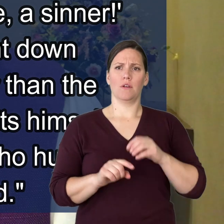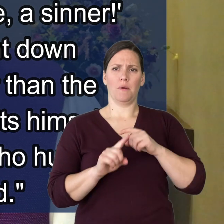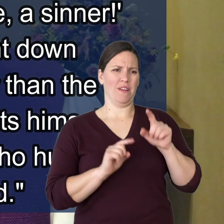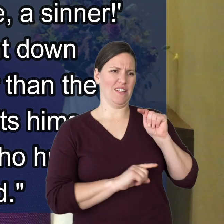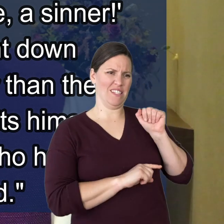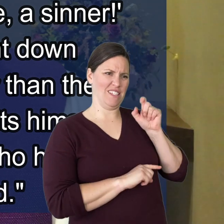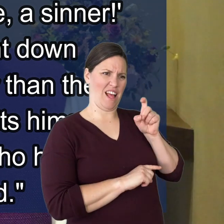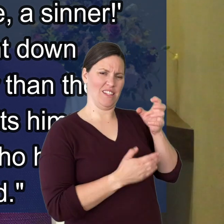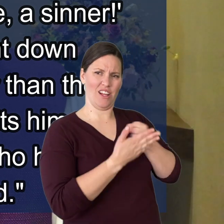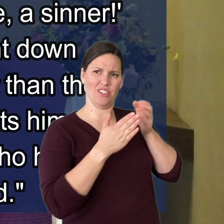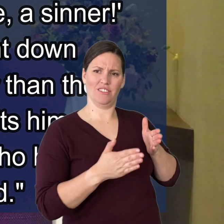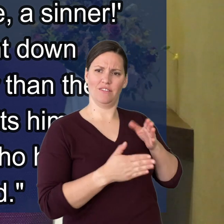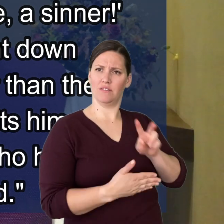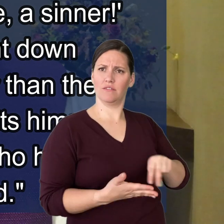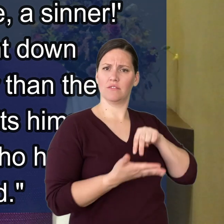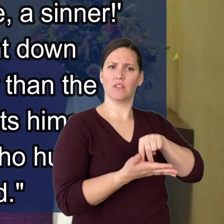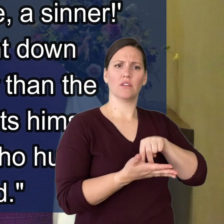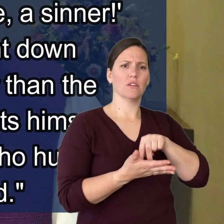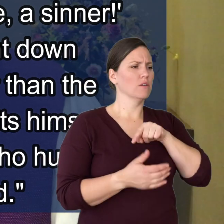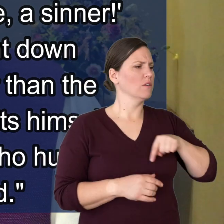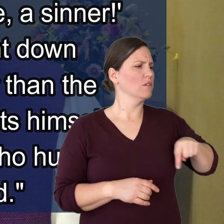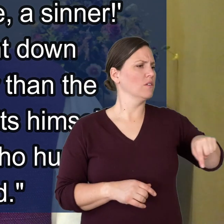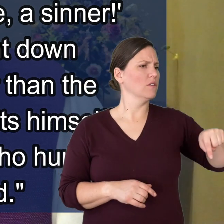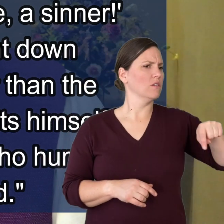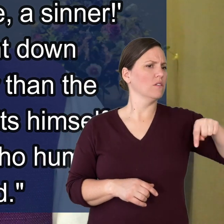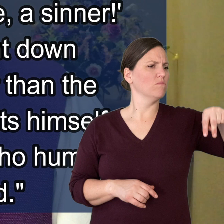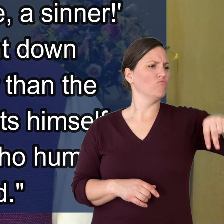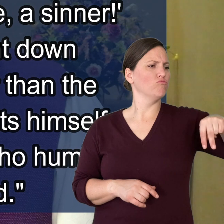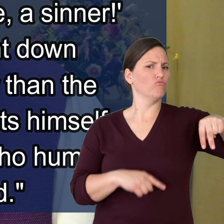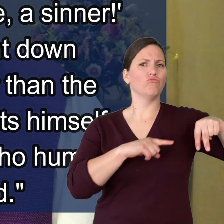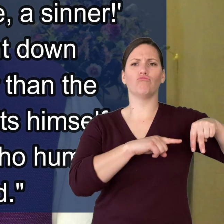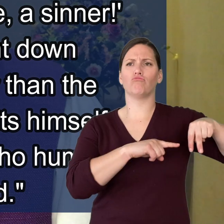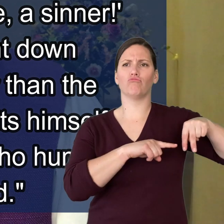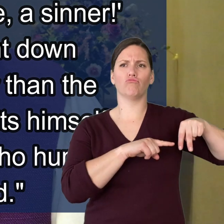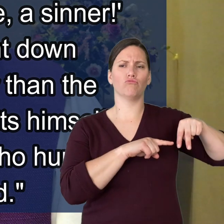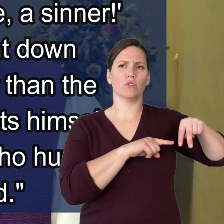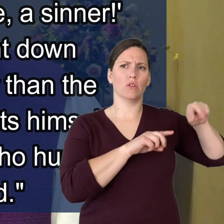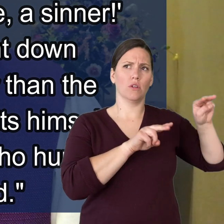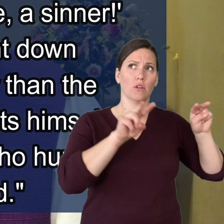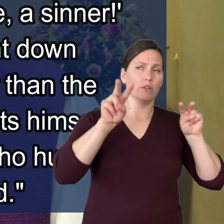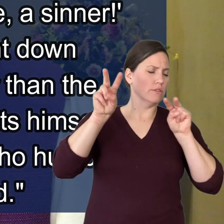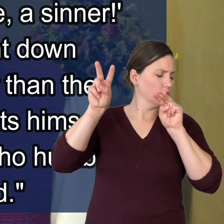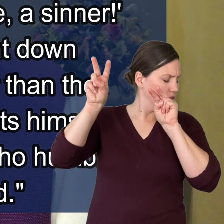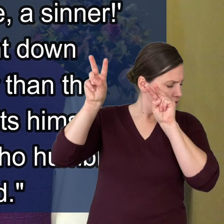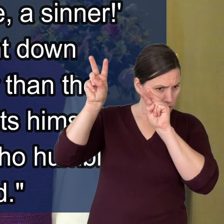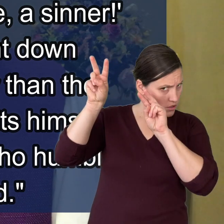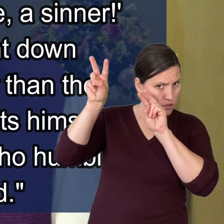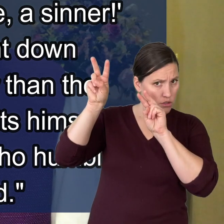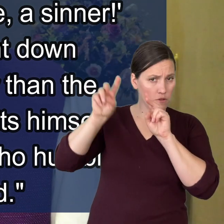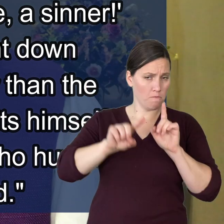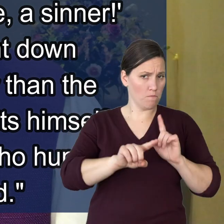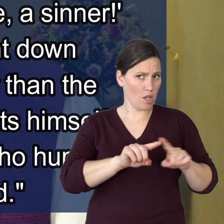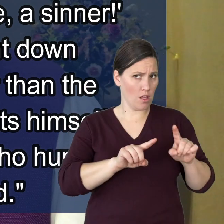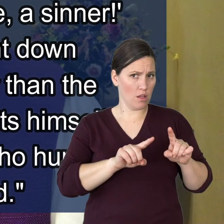But the tax collector, standing far off, would not even lift up his eyes to heaven, but